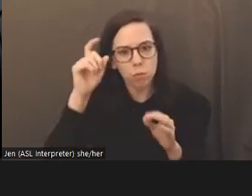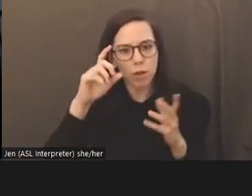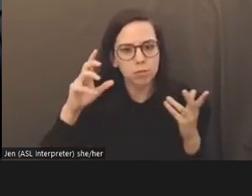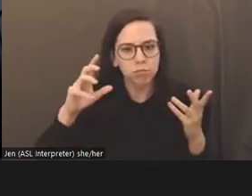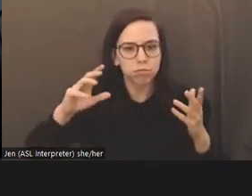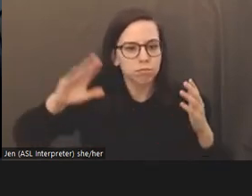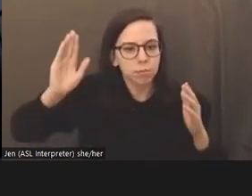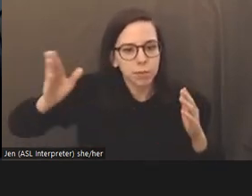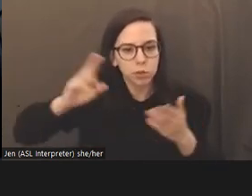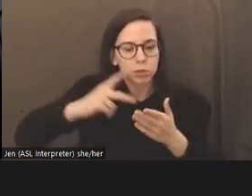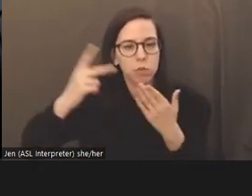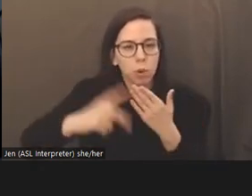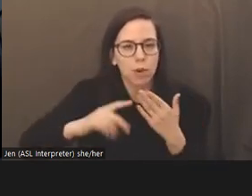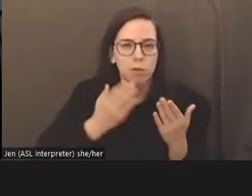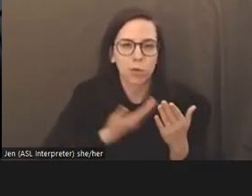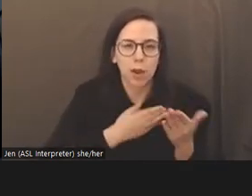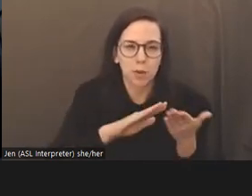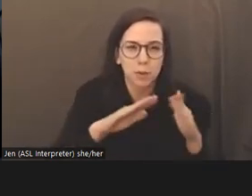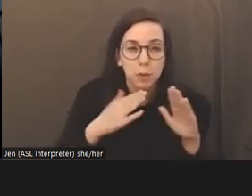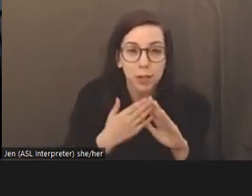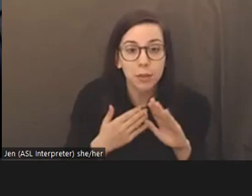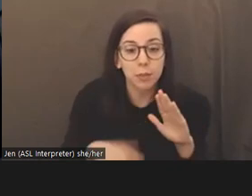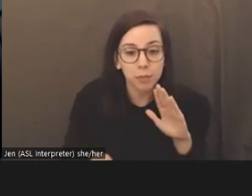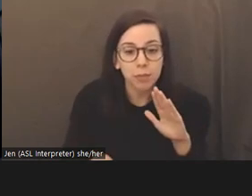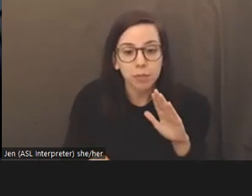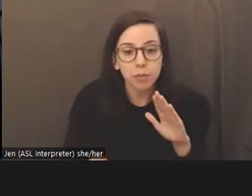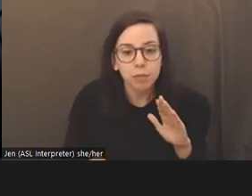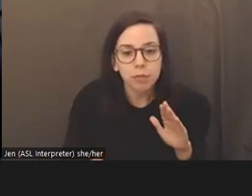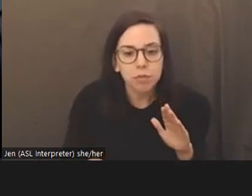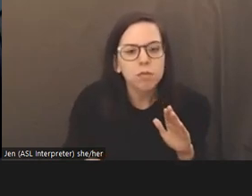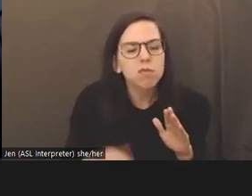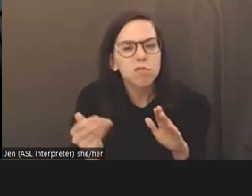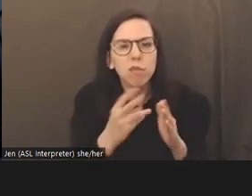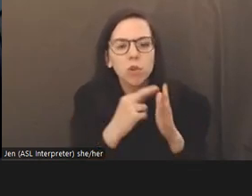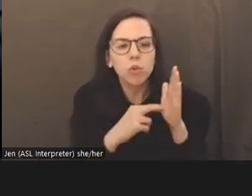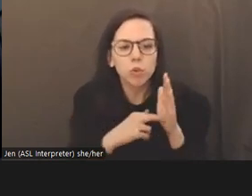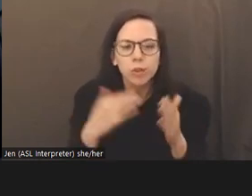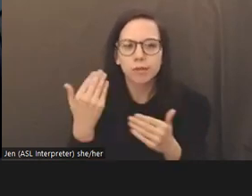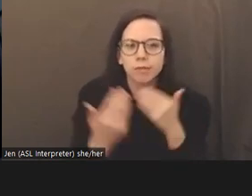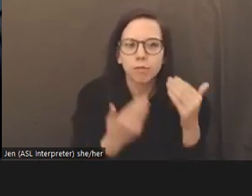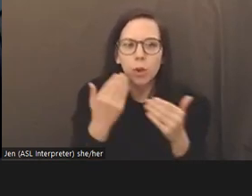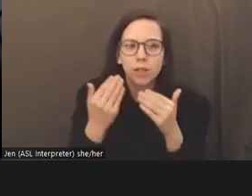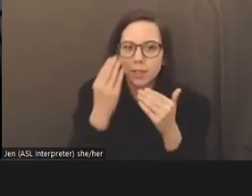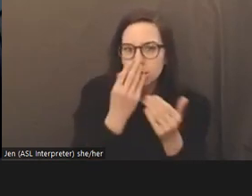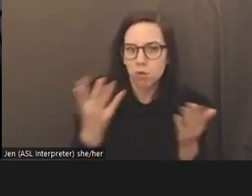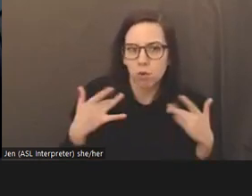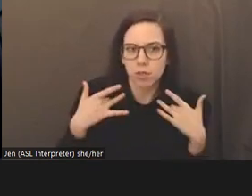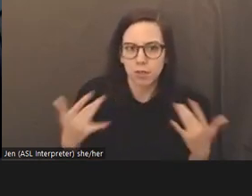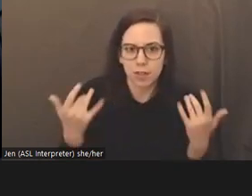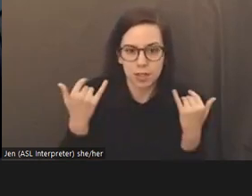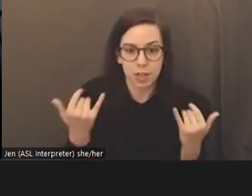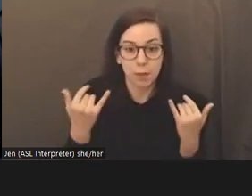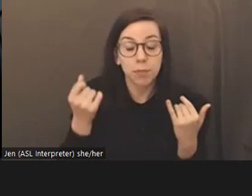begin, I would like to do a little bit of housekeeping and let you all know the format of today's event. So first, this program is